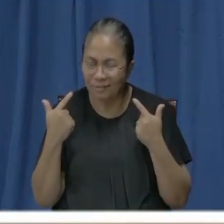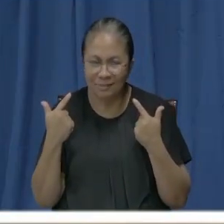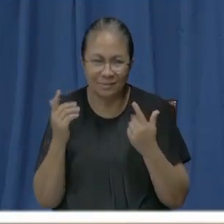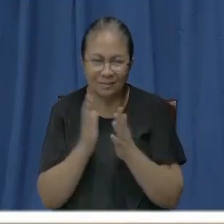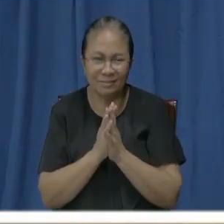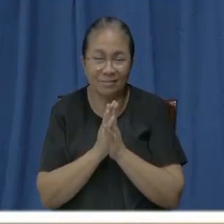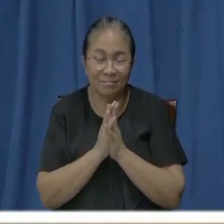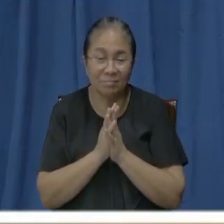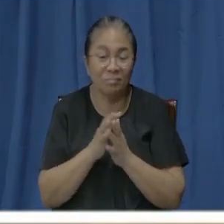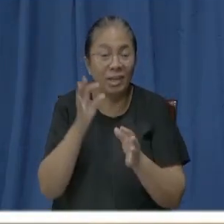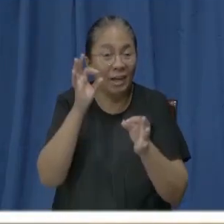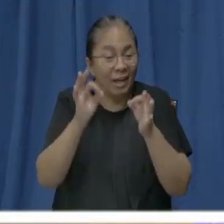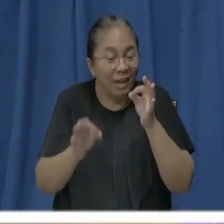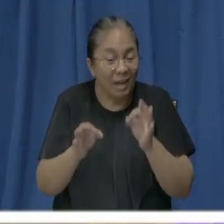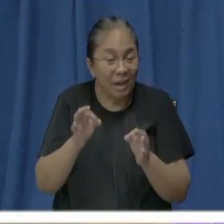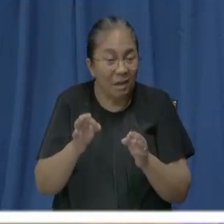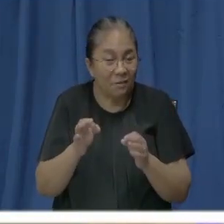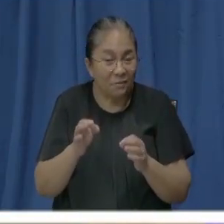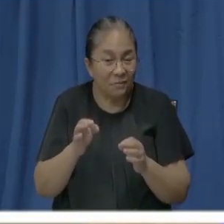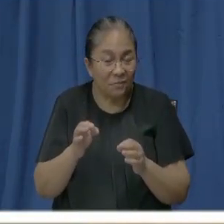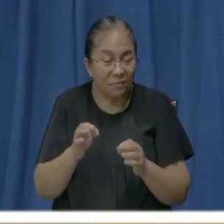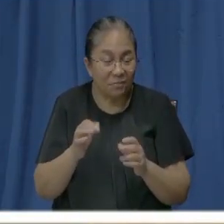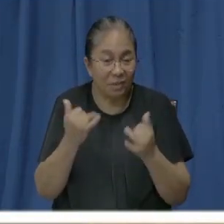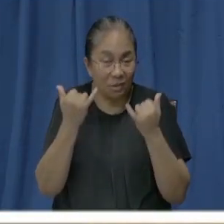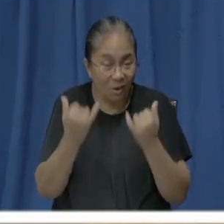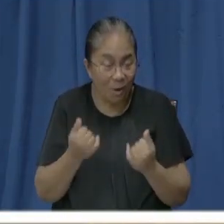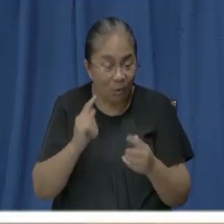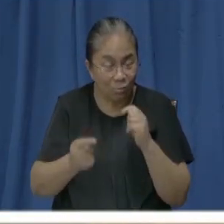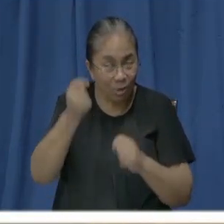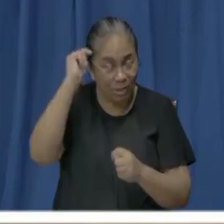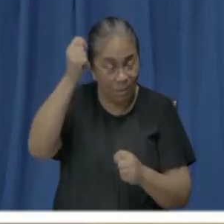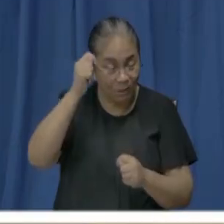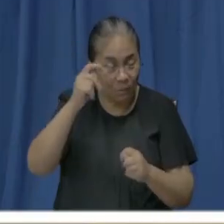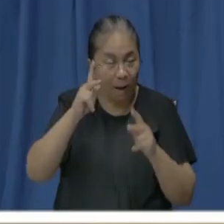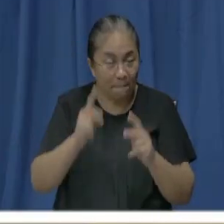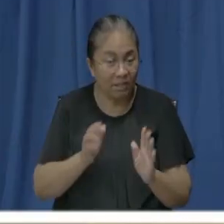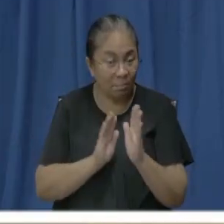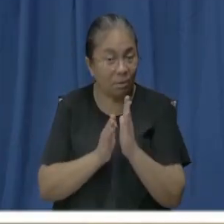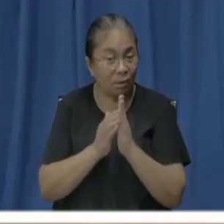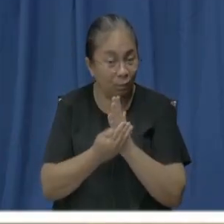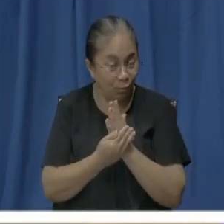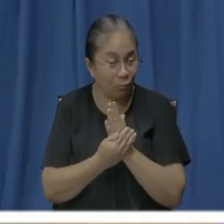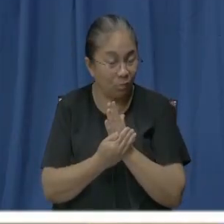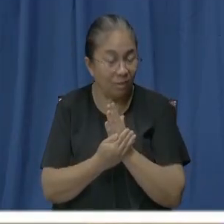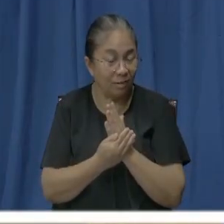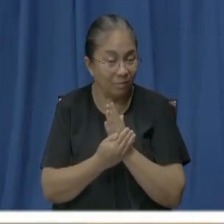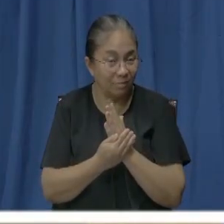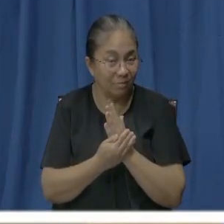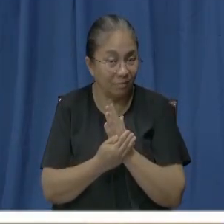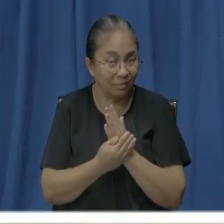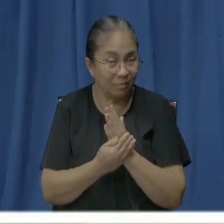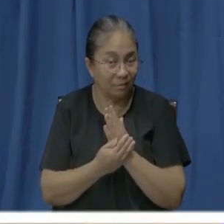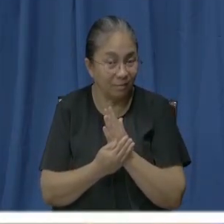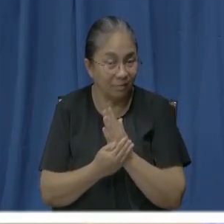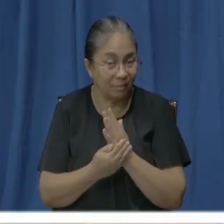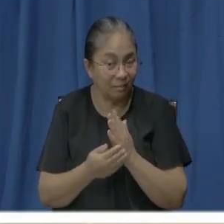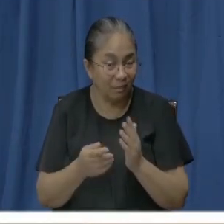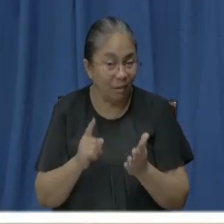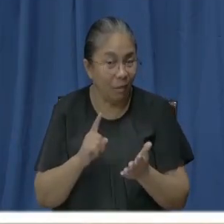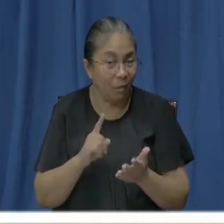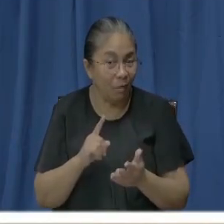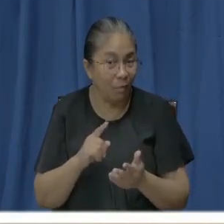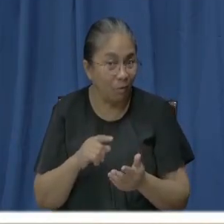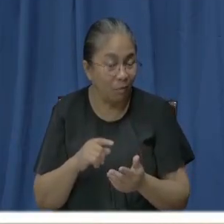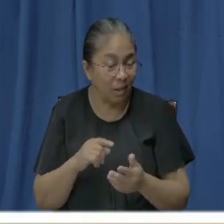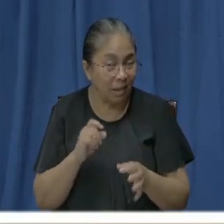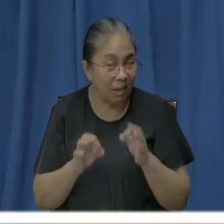If adultery was a capital crime in Trinidad and Tobago today, I wonder what the number of the population will read at